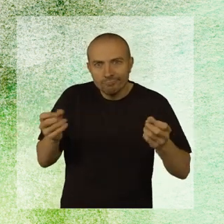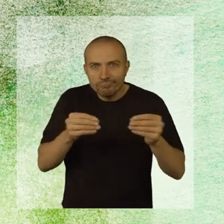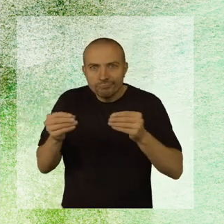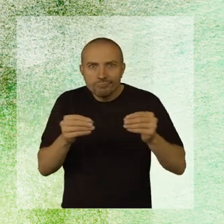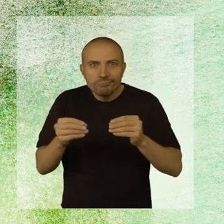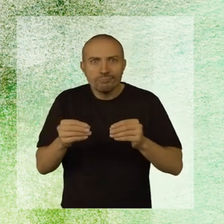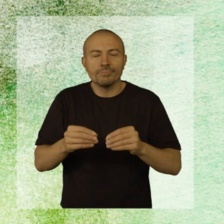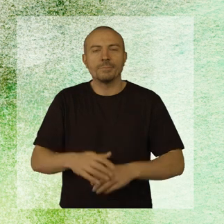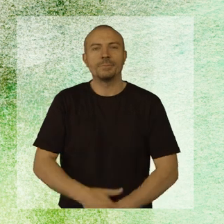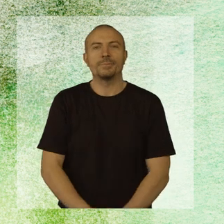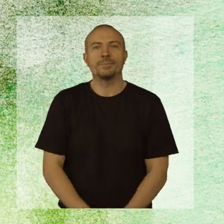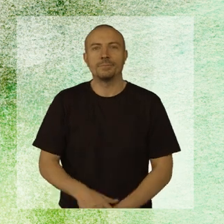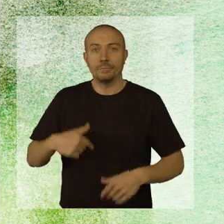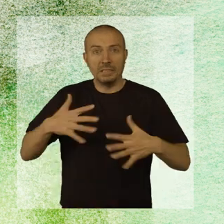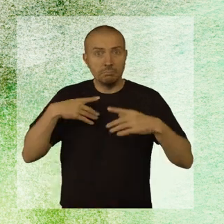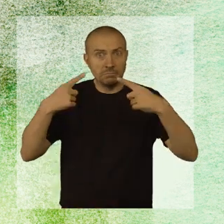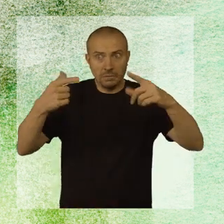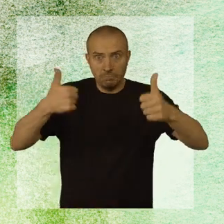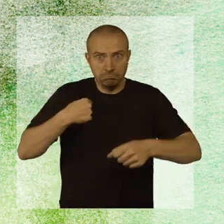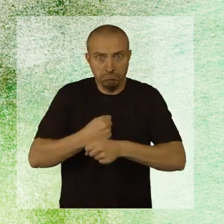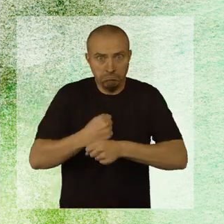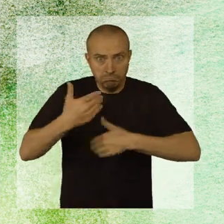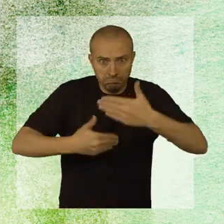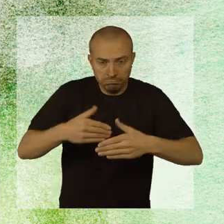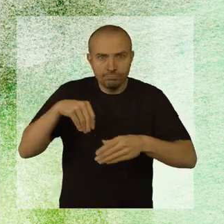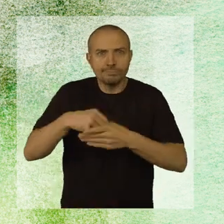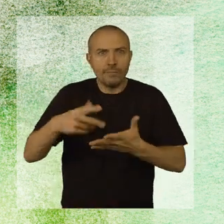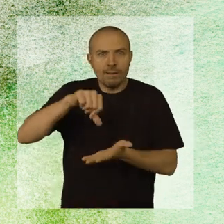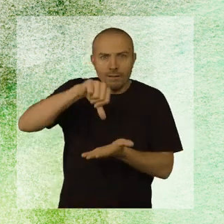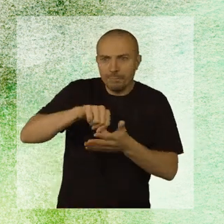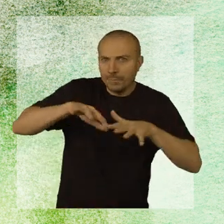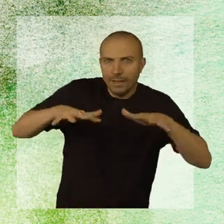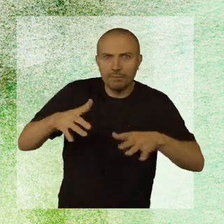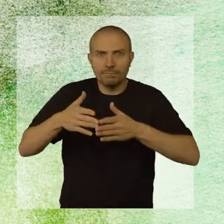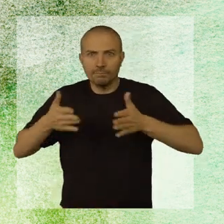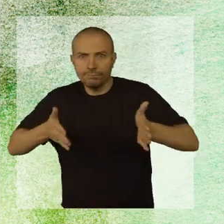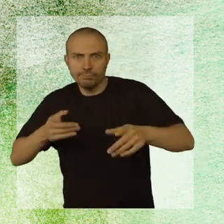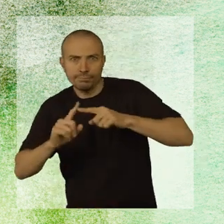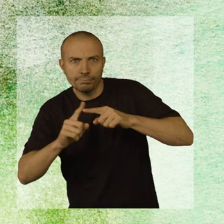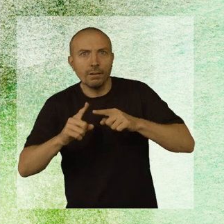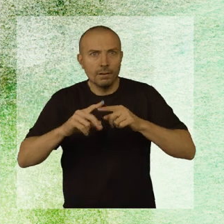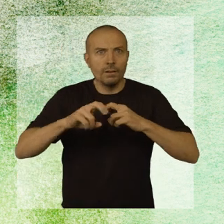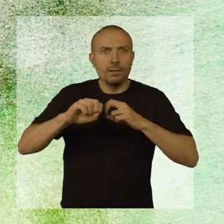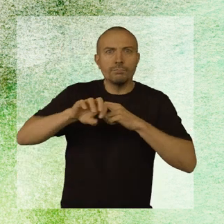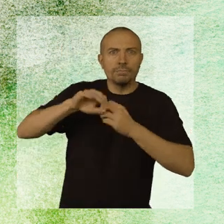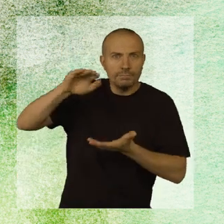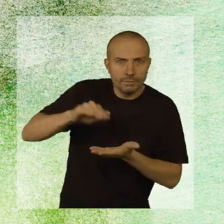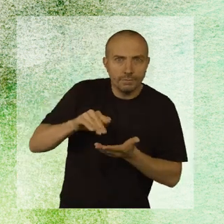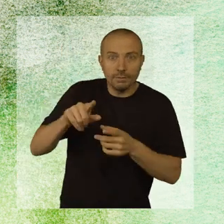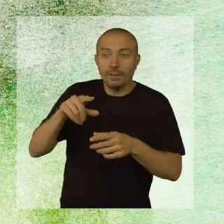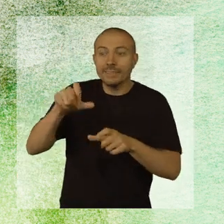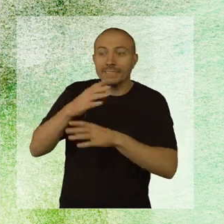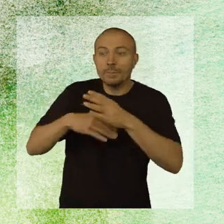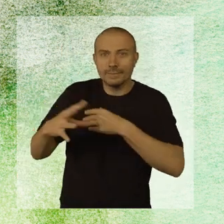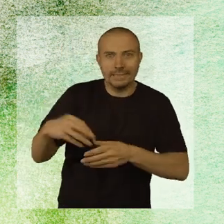involve persons with disabilities. We have successfully done work around urbanization and low carbon transports to make